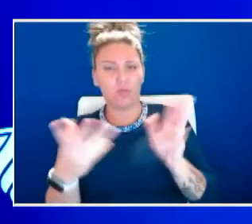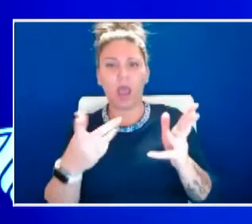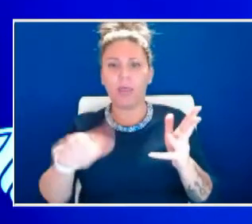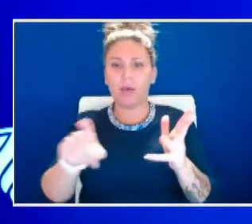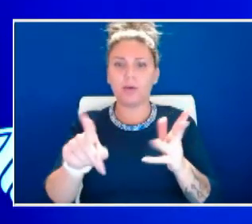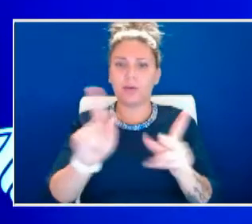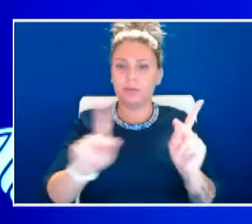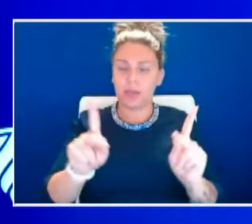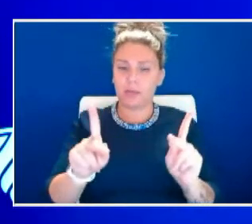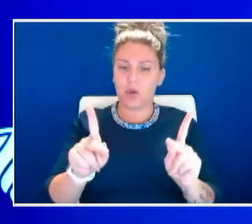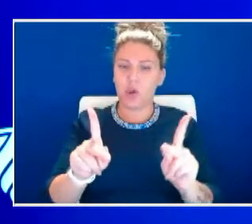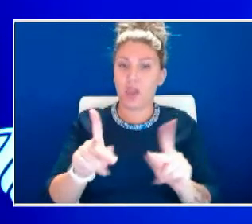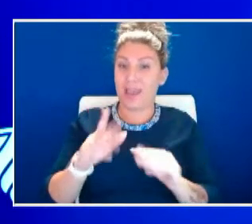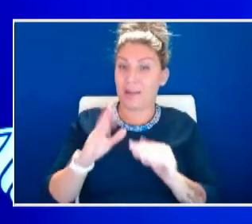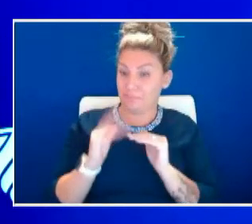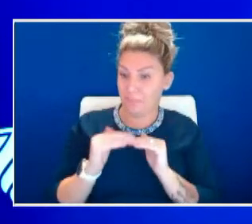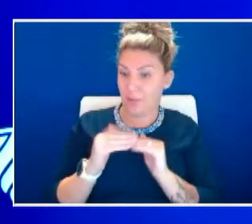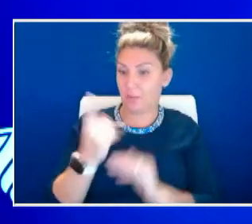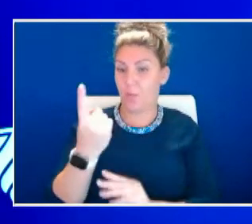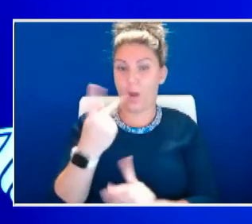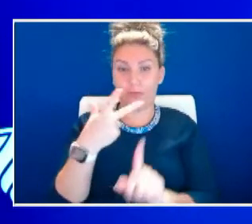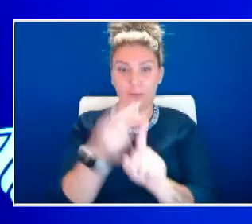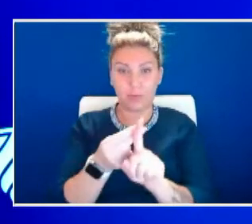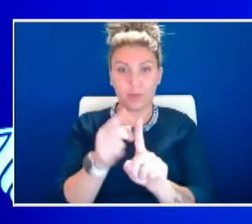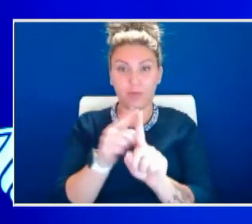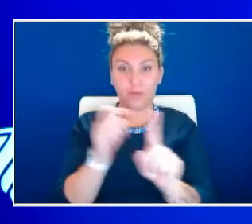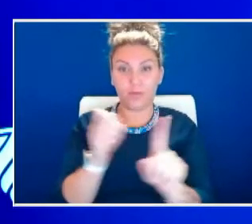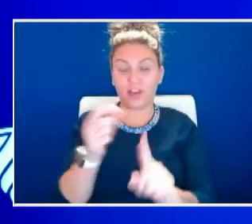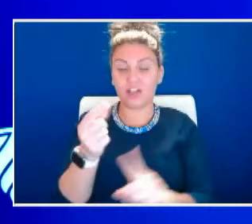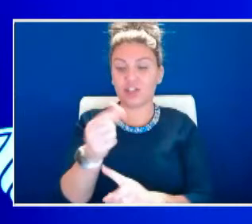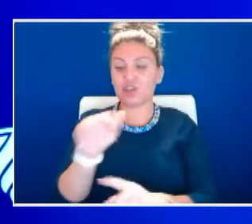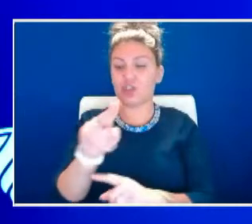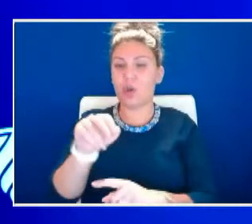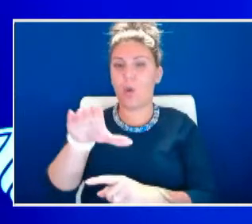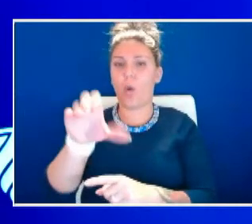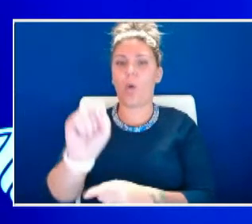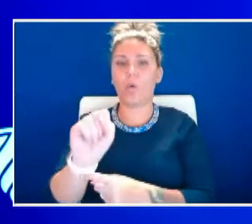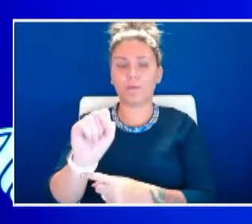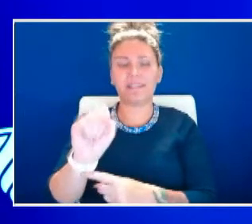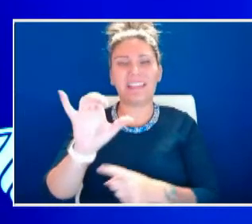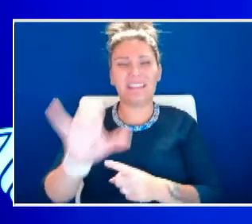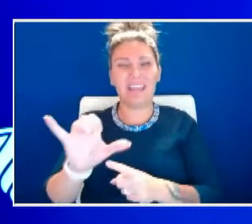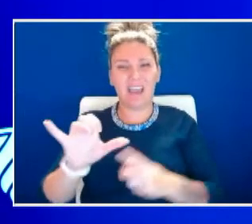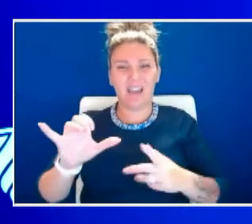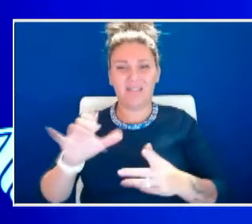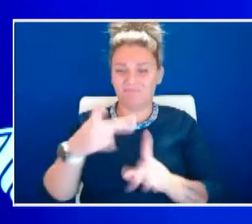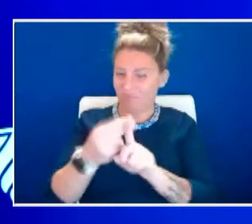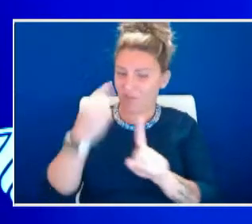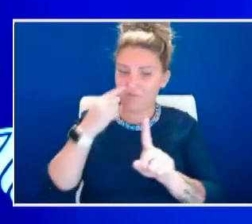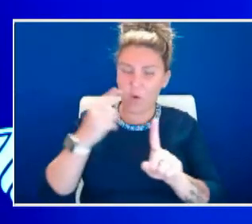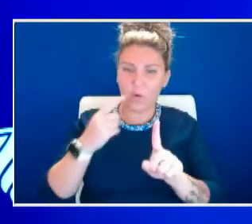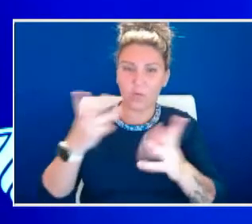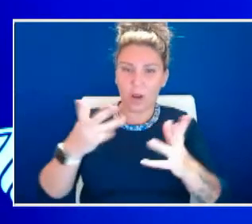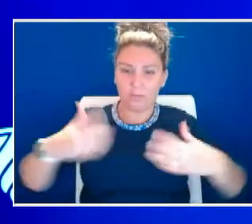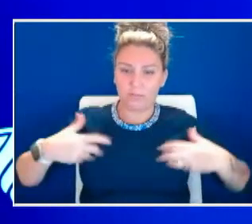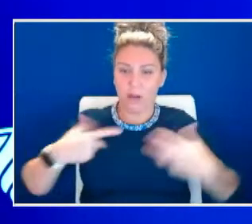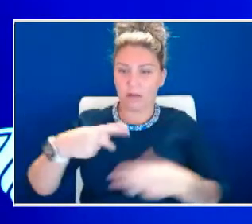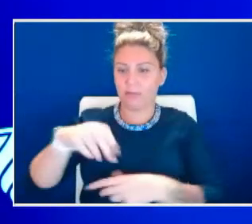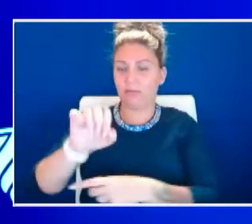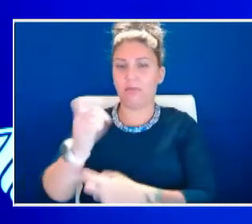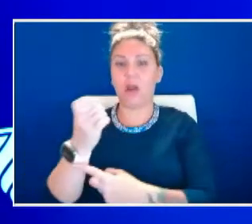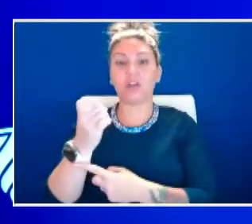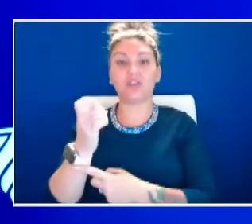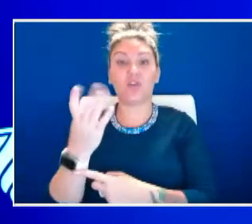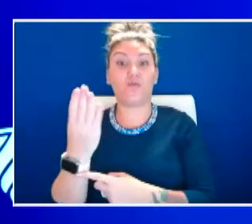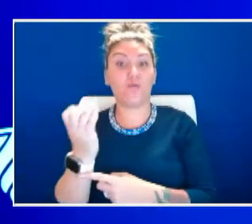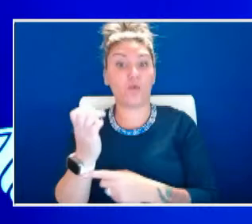least one dose of the Jynneos vaccine against monkeypox were 14 times less likely